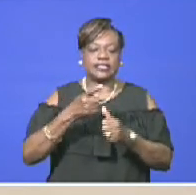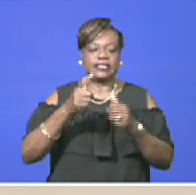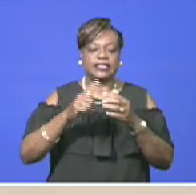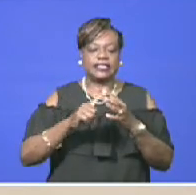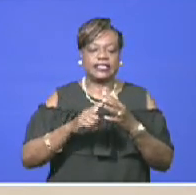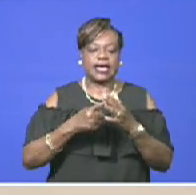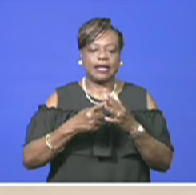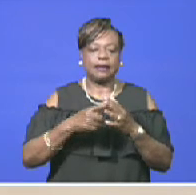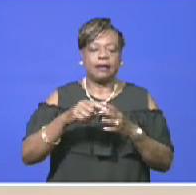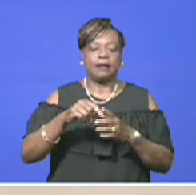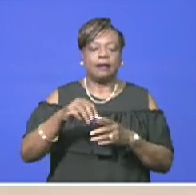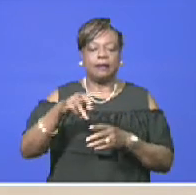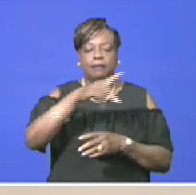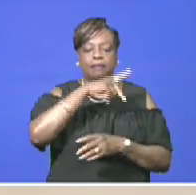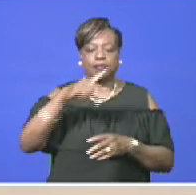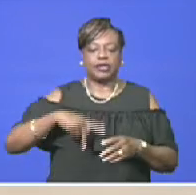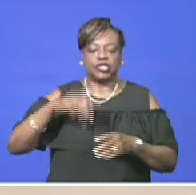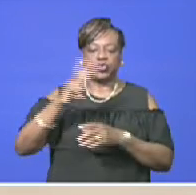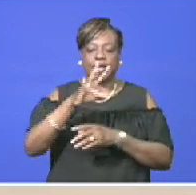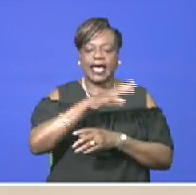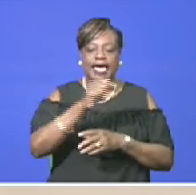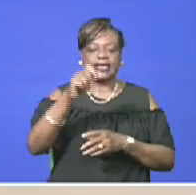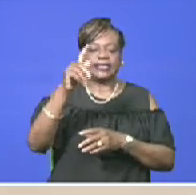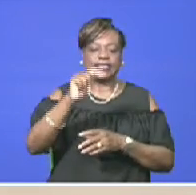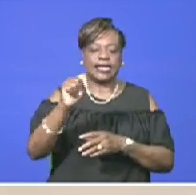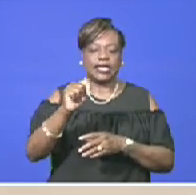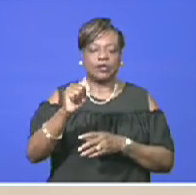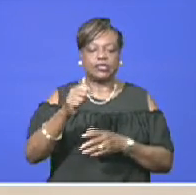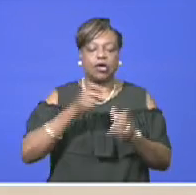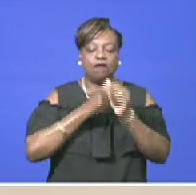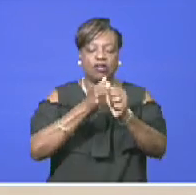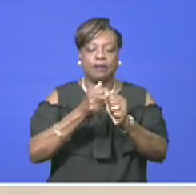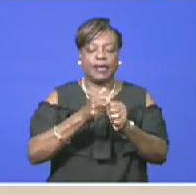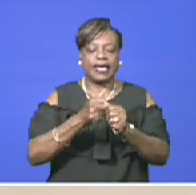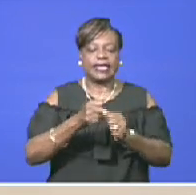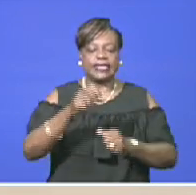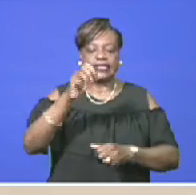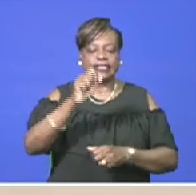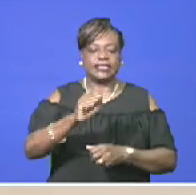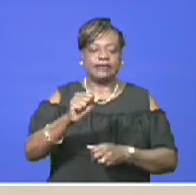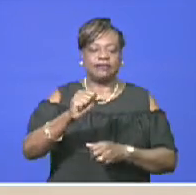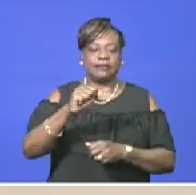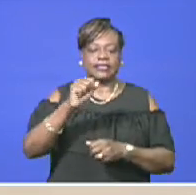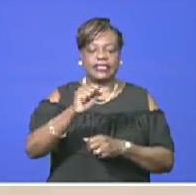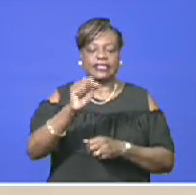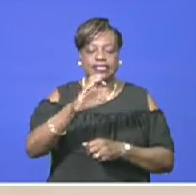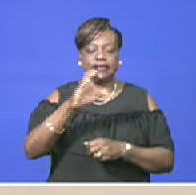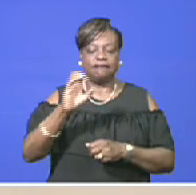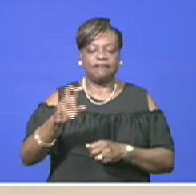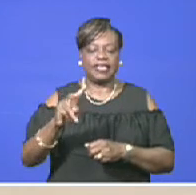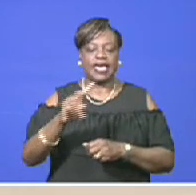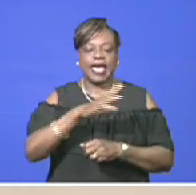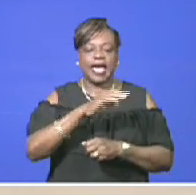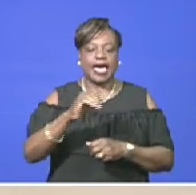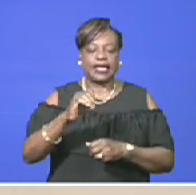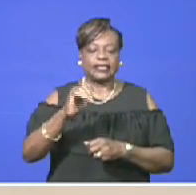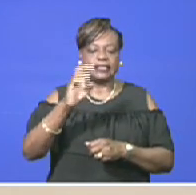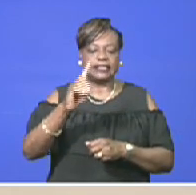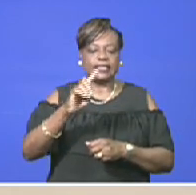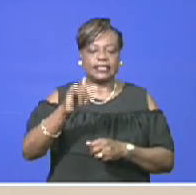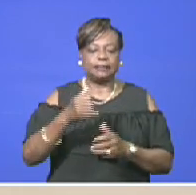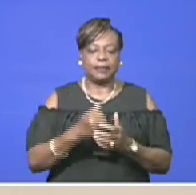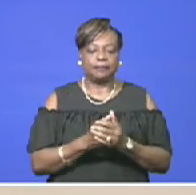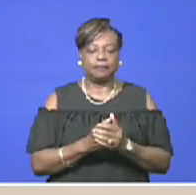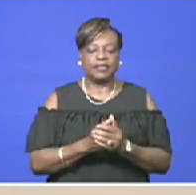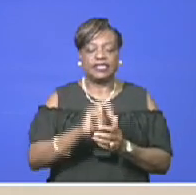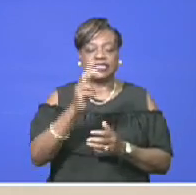between Prince Will and Telios. That's followed by CV Bethel, Mount Carmel, Doris Johnson, GHS, then C.I. Gibson, Anatole Rogers.